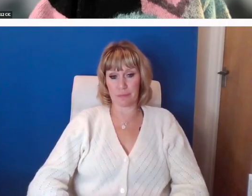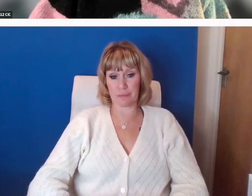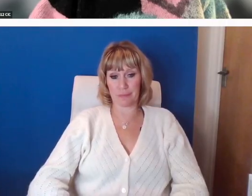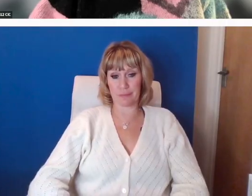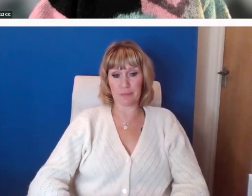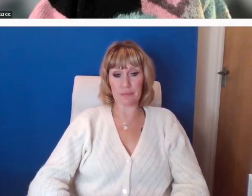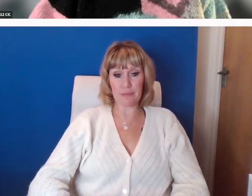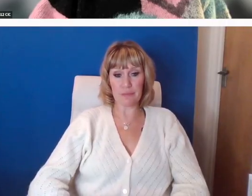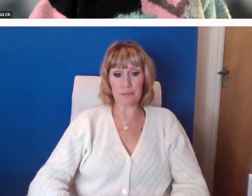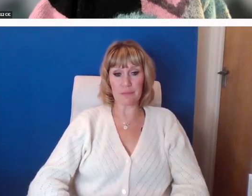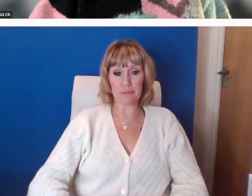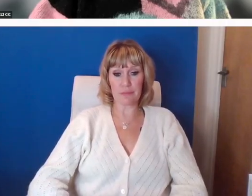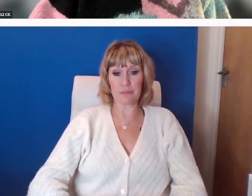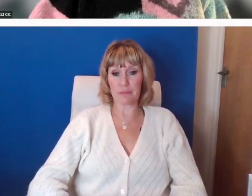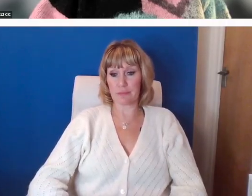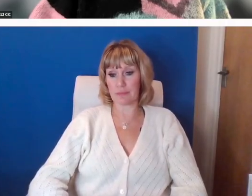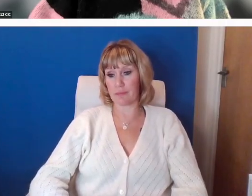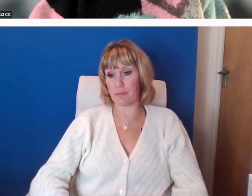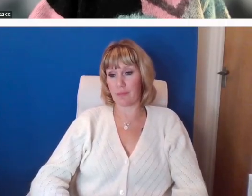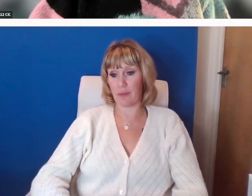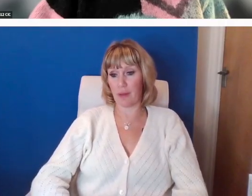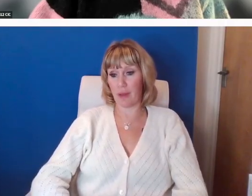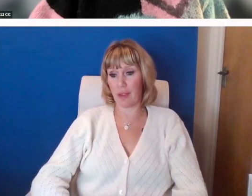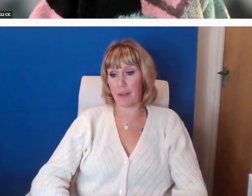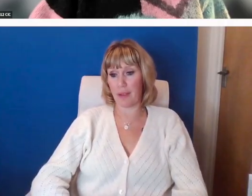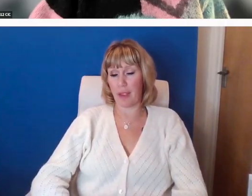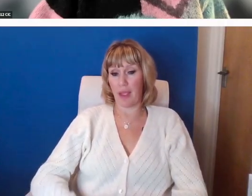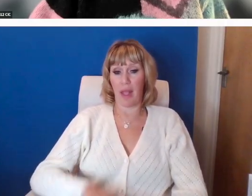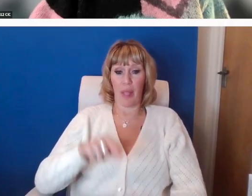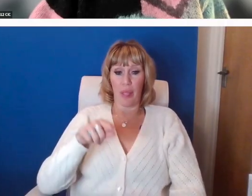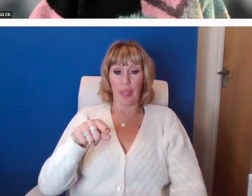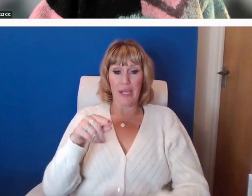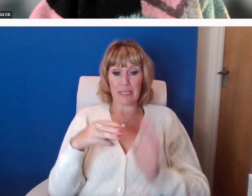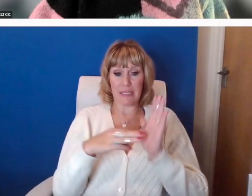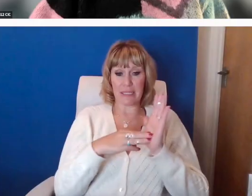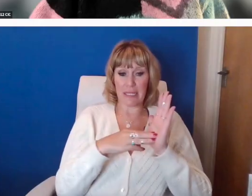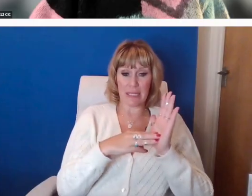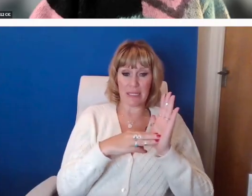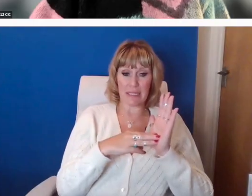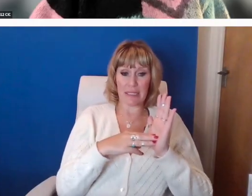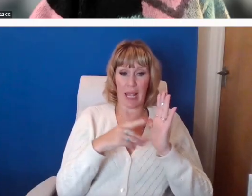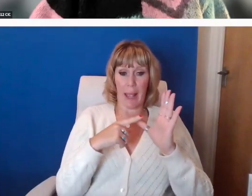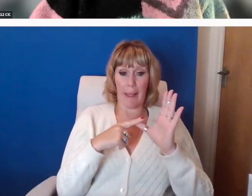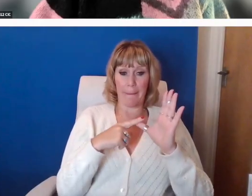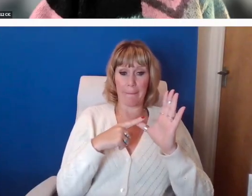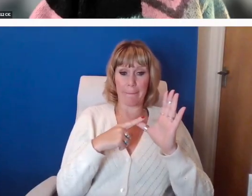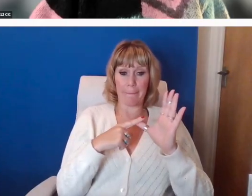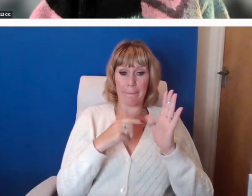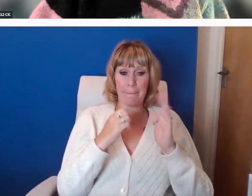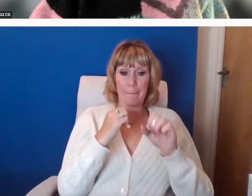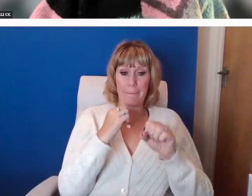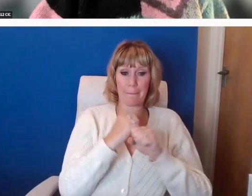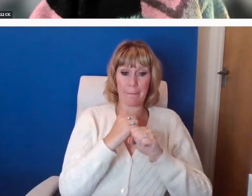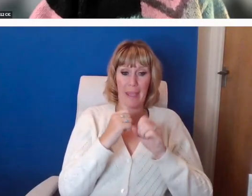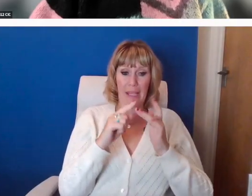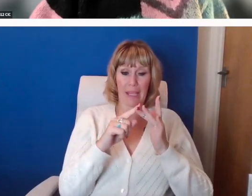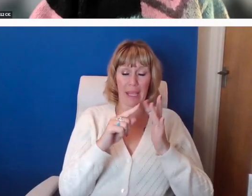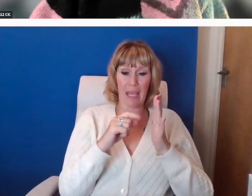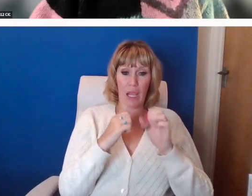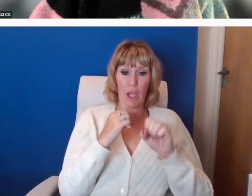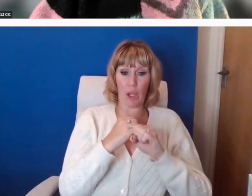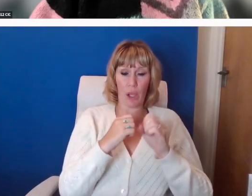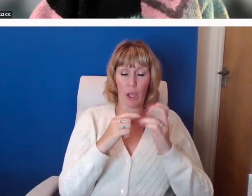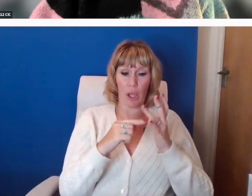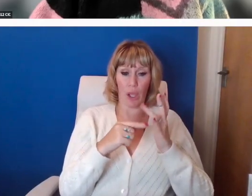Now, this is Maggie Gola, and it's called My Perfect Self Image from 2019, and it's a digitally